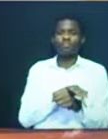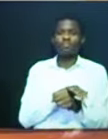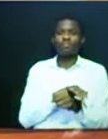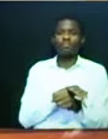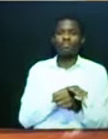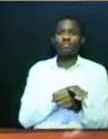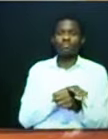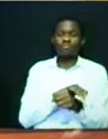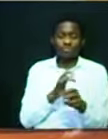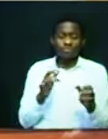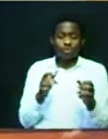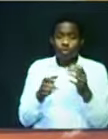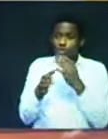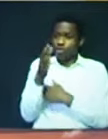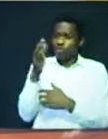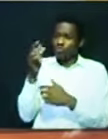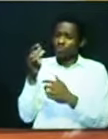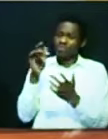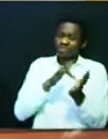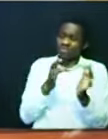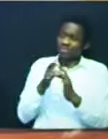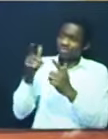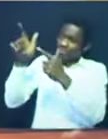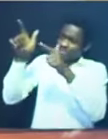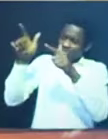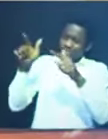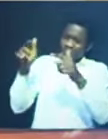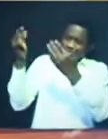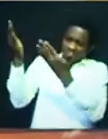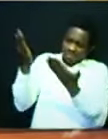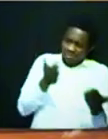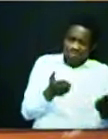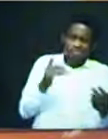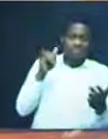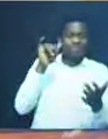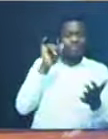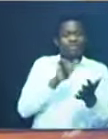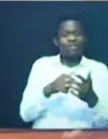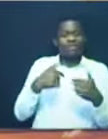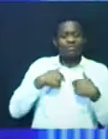came that we might have life and have it more much in the